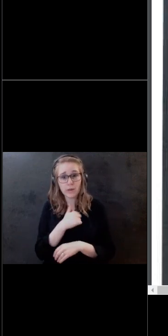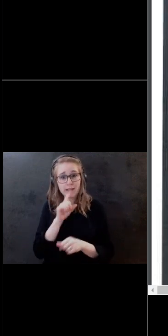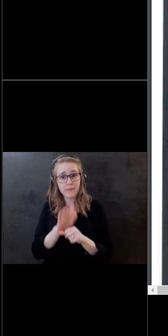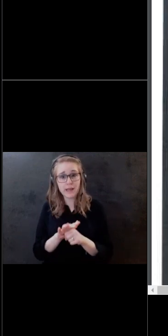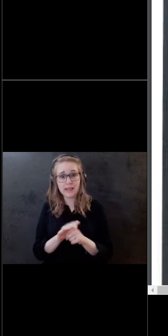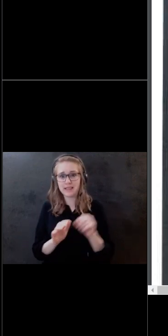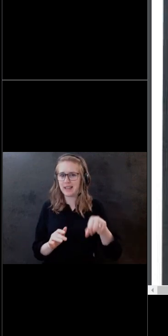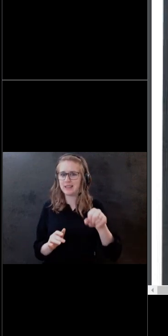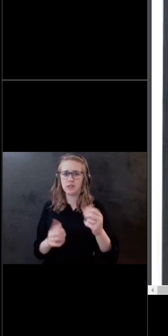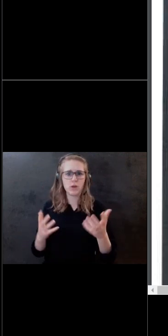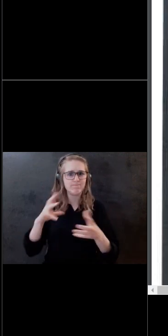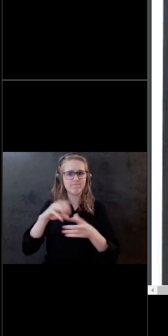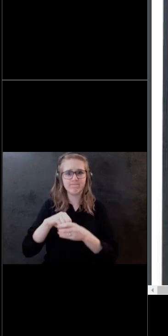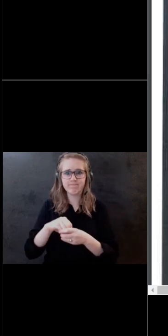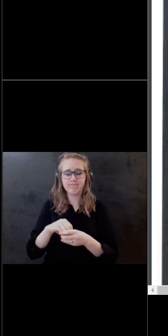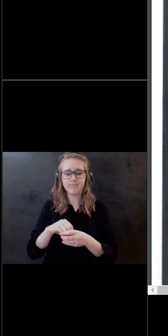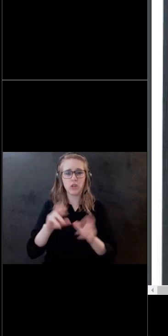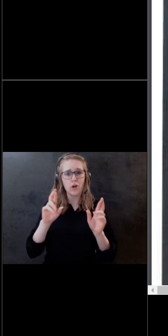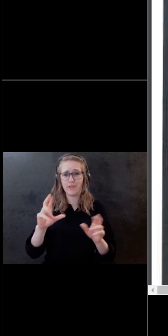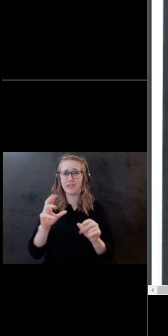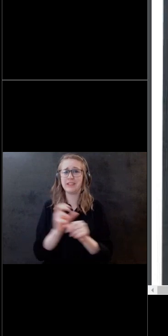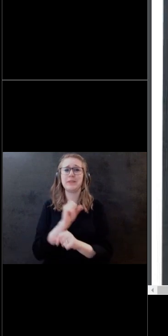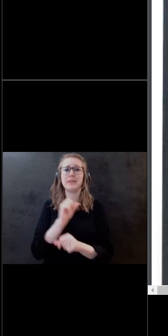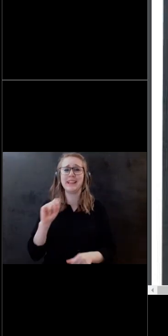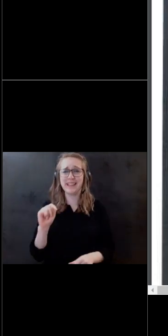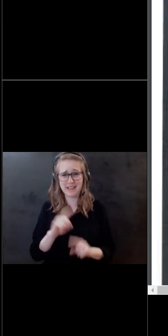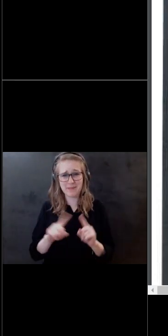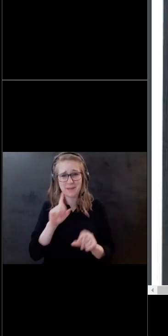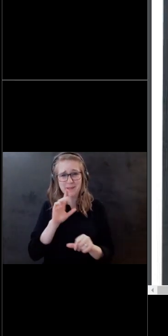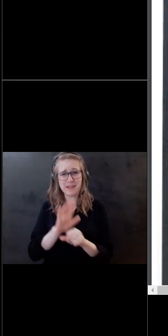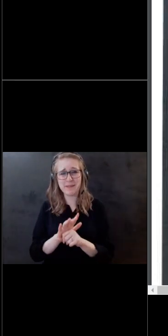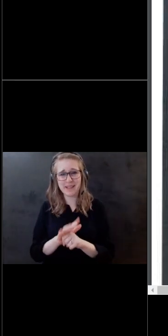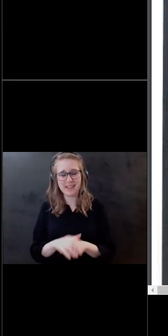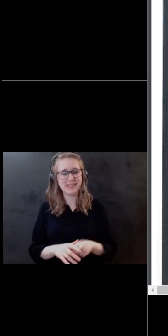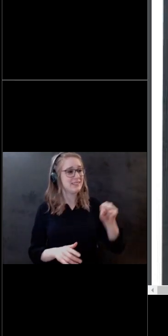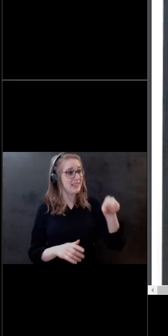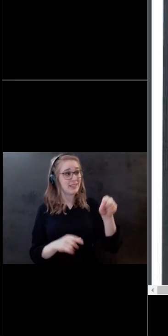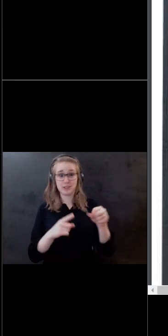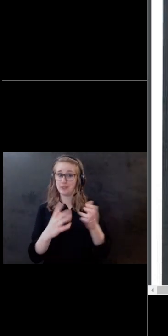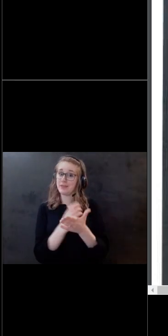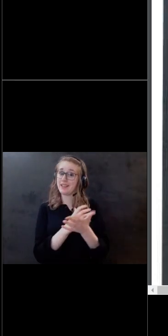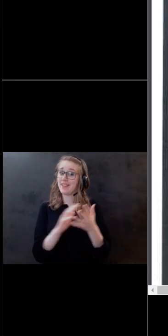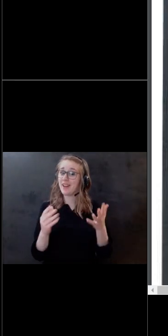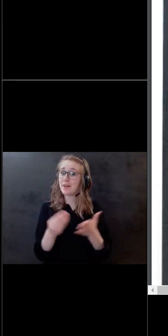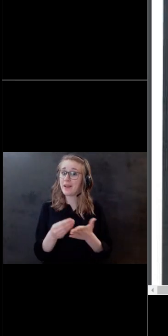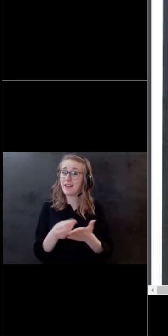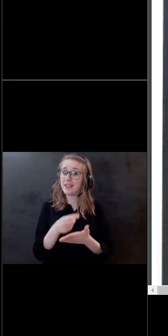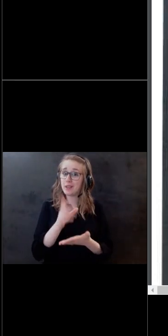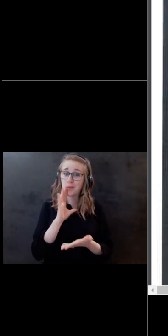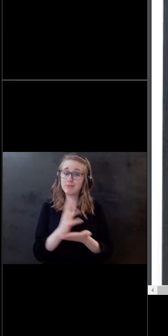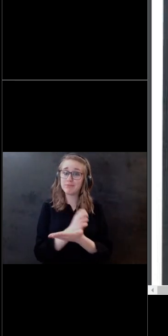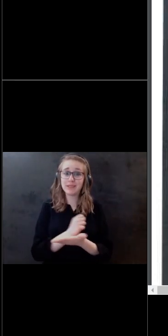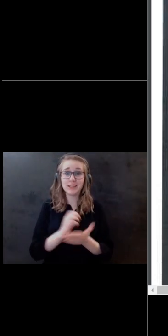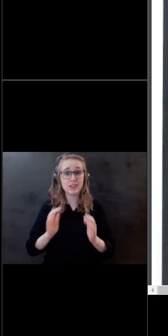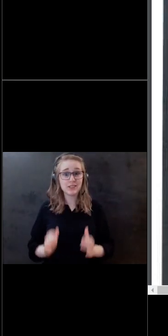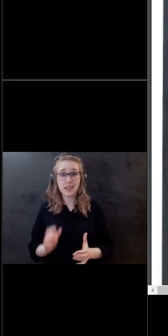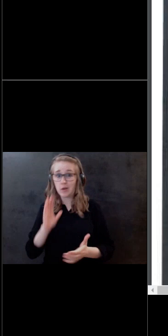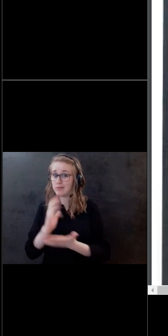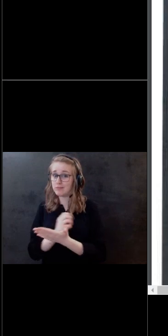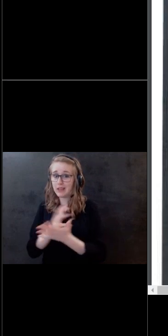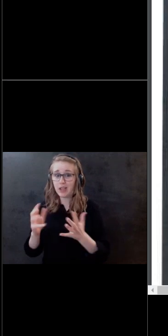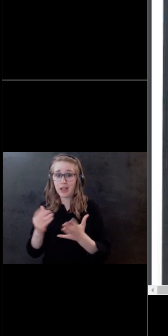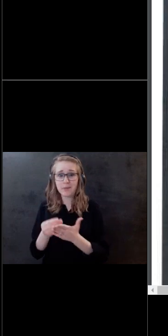committed. We're in it. We're in it, hopefully to win it, but we're in it. I know. So. You make a lot of money. You know what I mean? You're going to make a lot of money. Your client's going to make a lot of money. Of